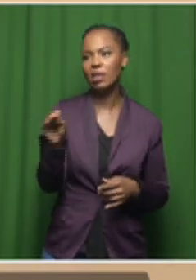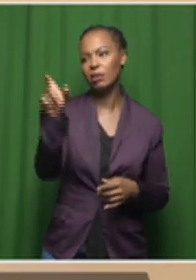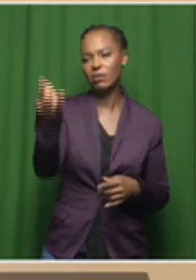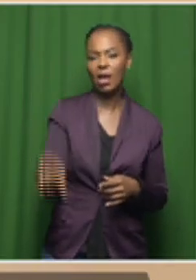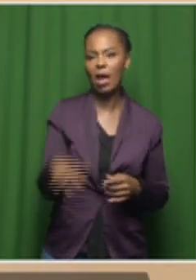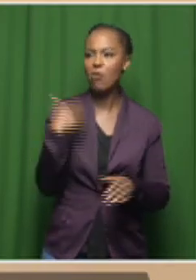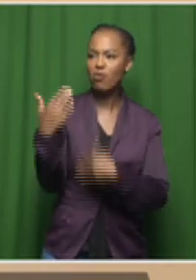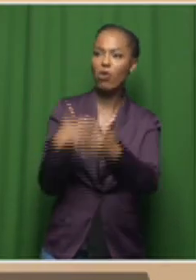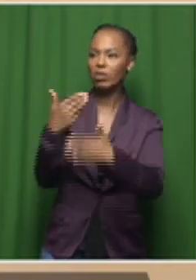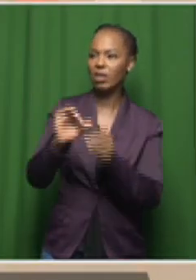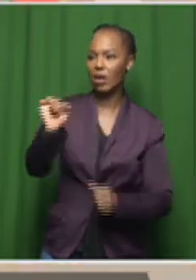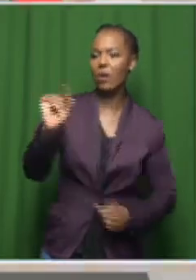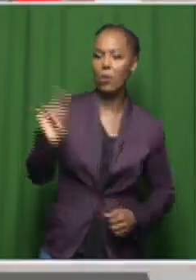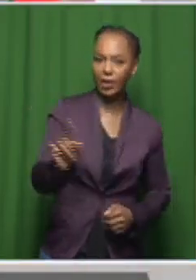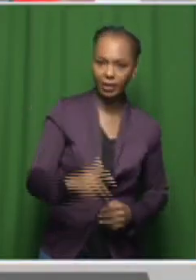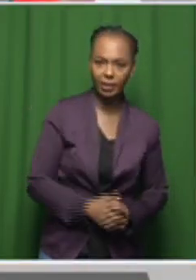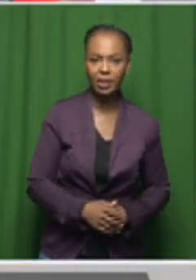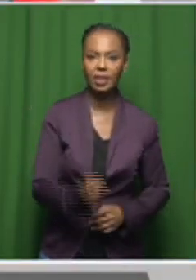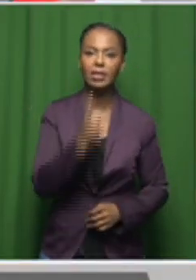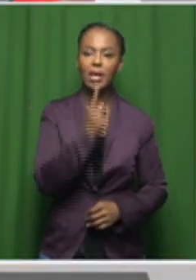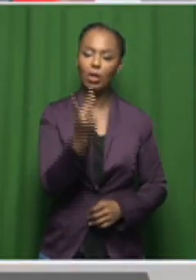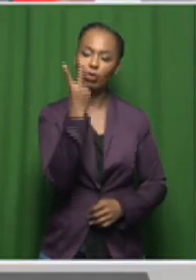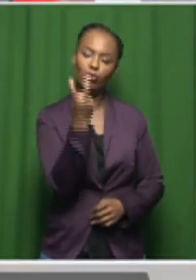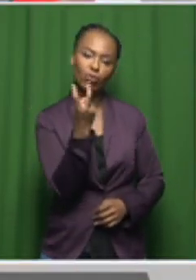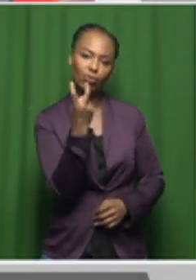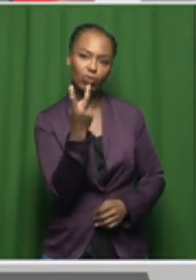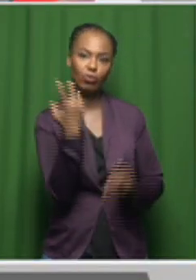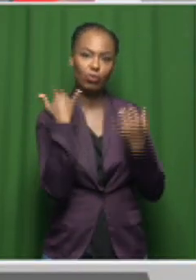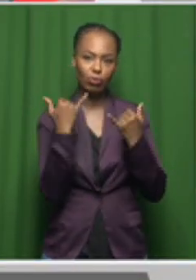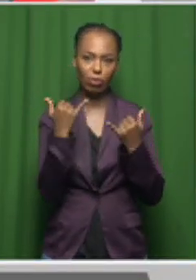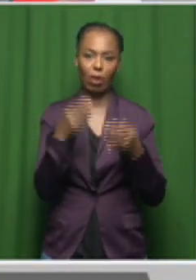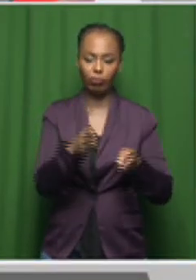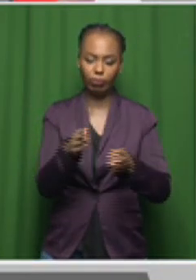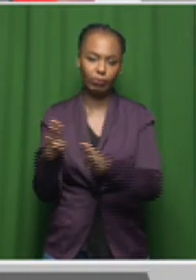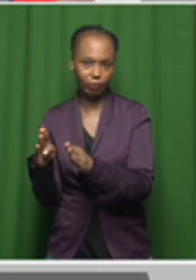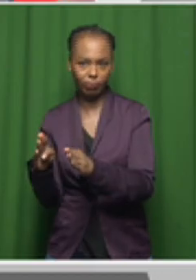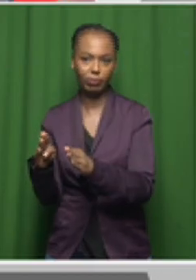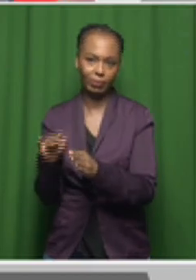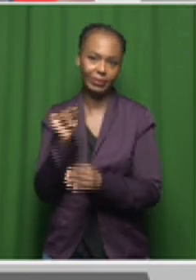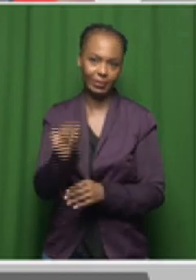process?" And he said, "Tube direct," which means that he just